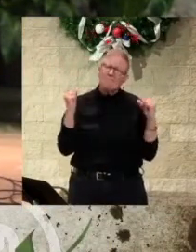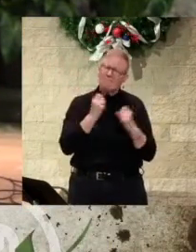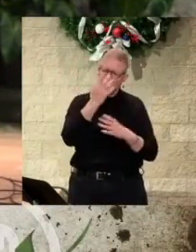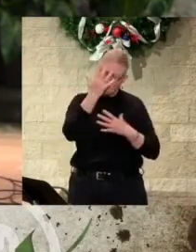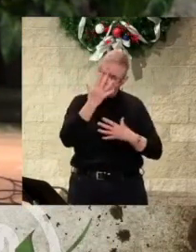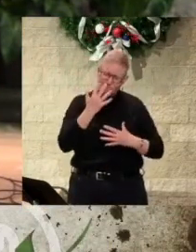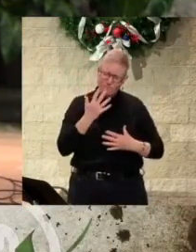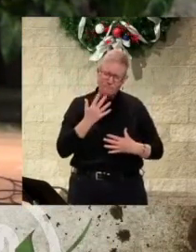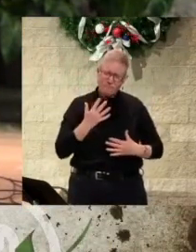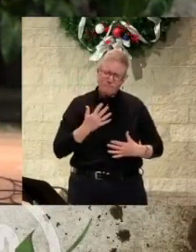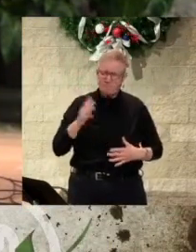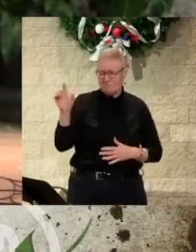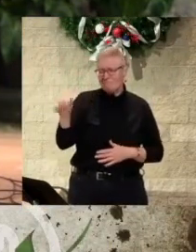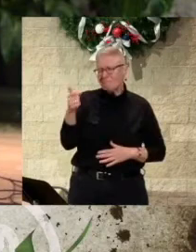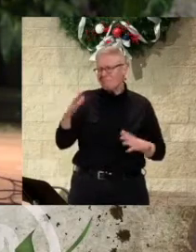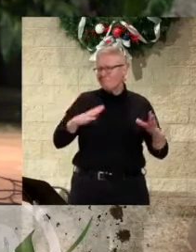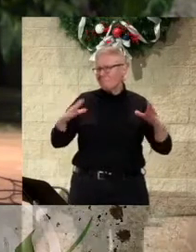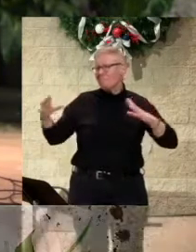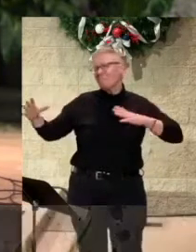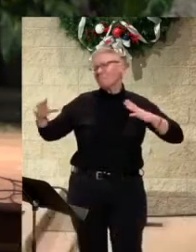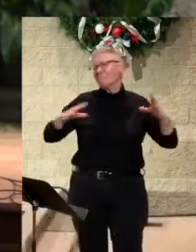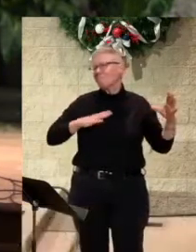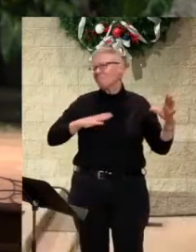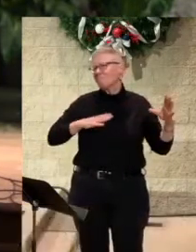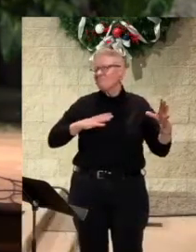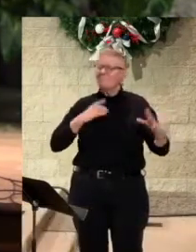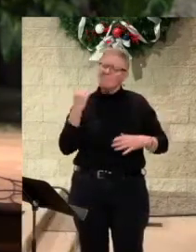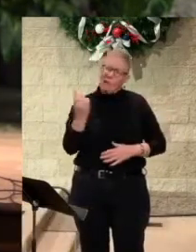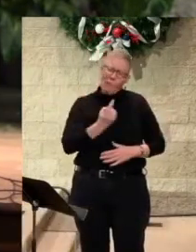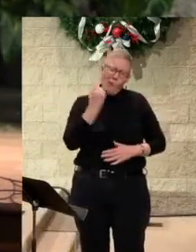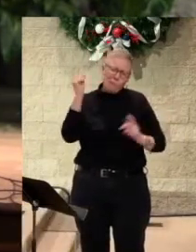another holiday, alone to